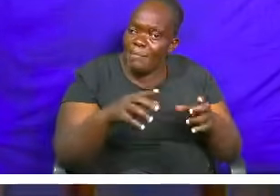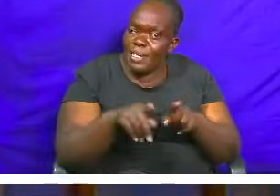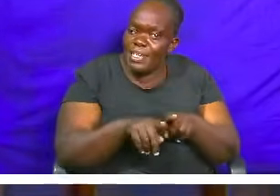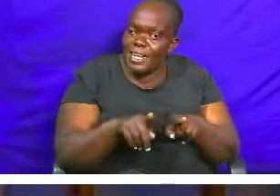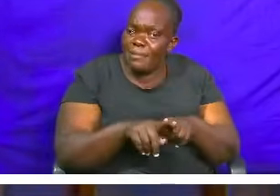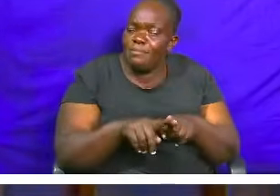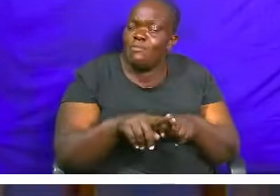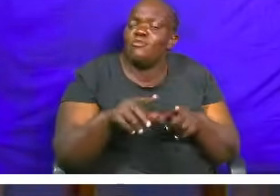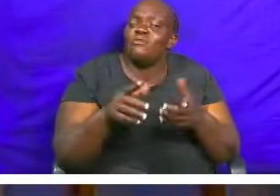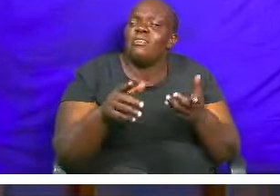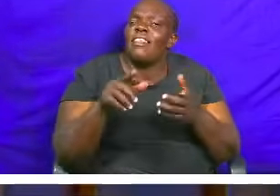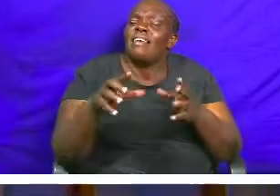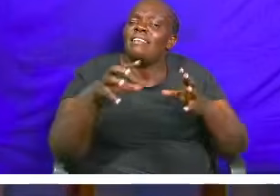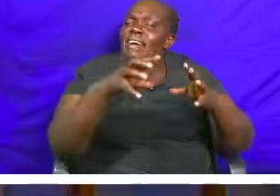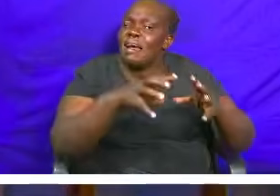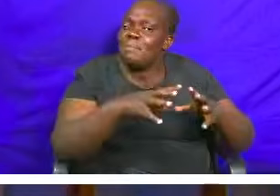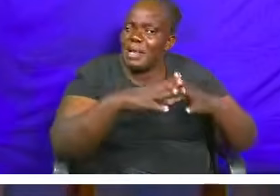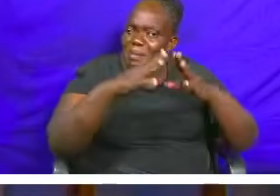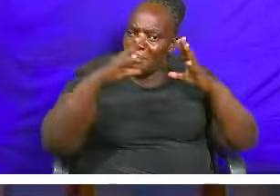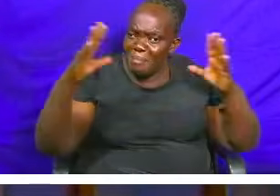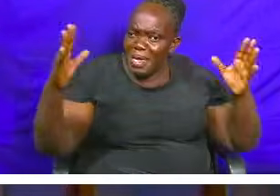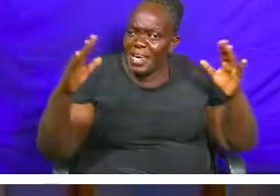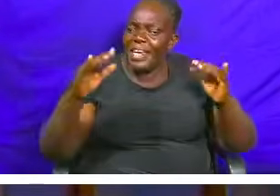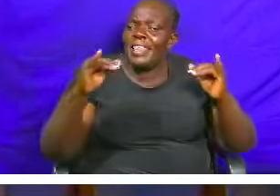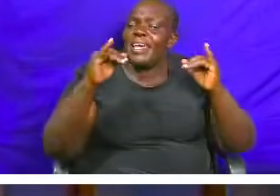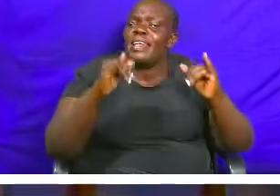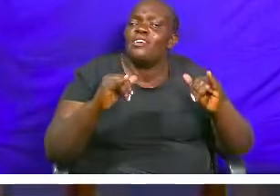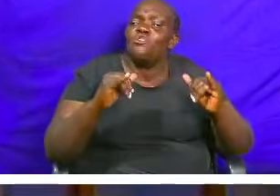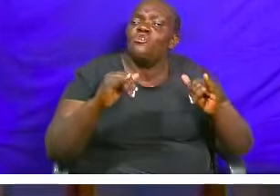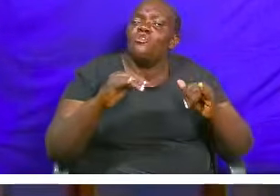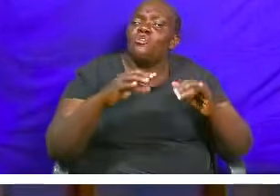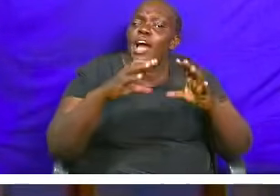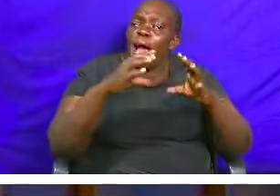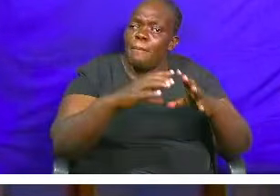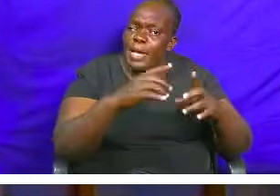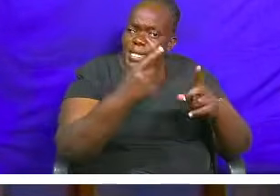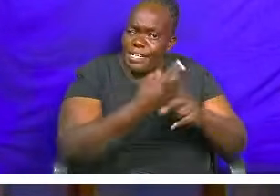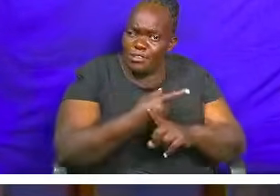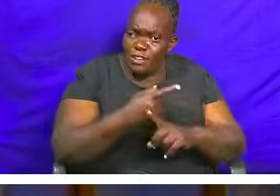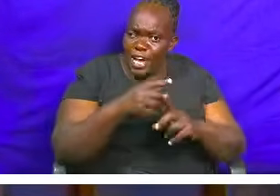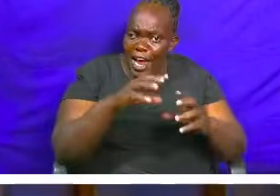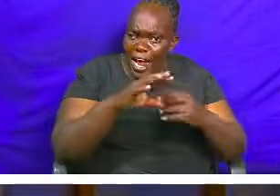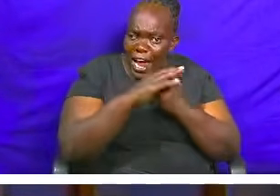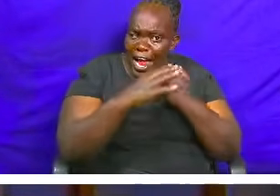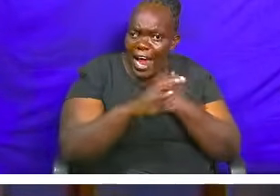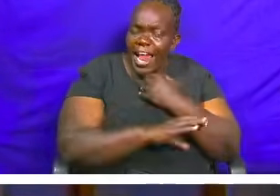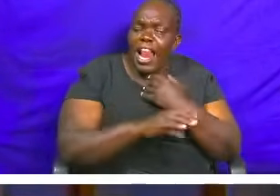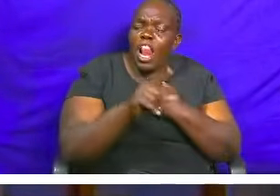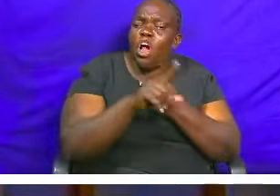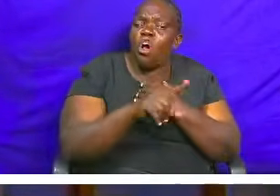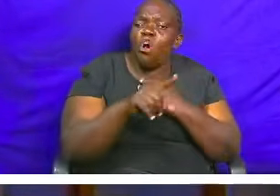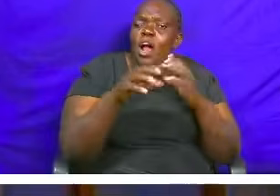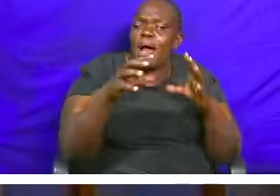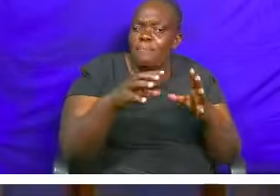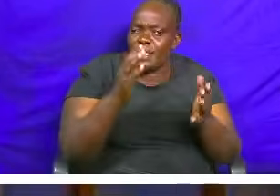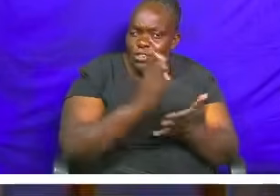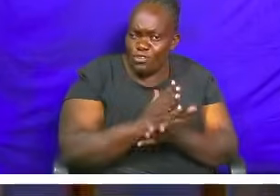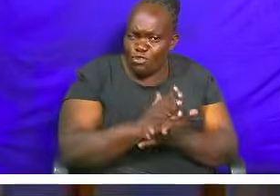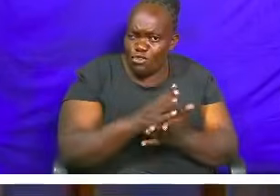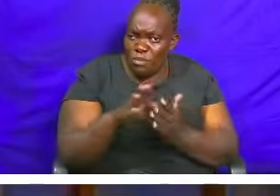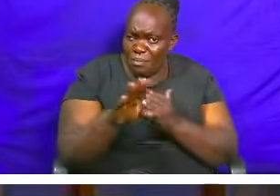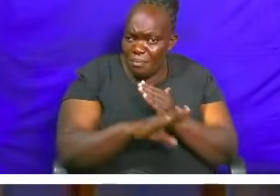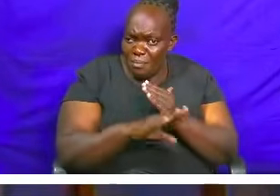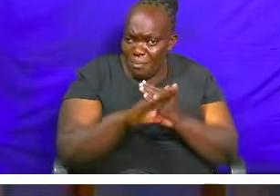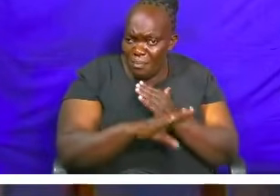small company. It's a company listed at the New York Stock Exchange. Oh, wow. So these are big It's companies. not just a local company Yeah, somewhere. so which basically